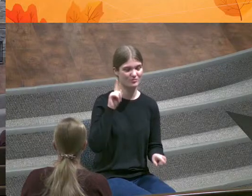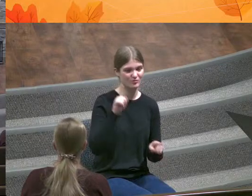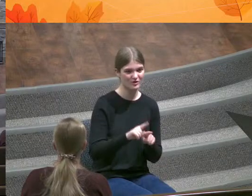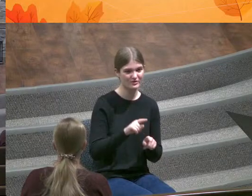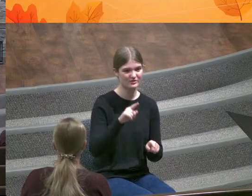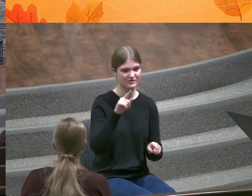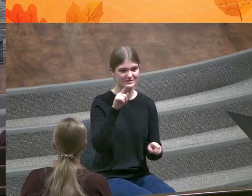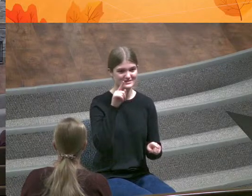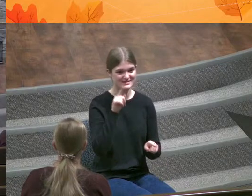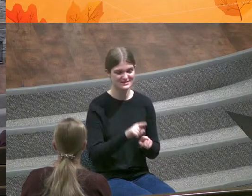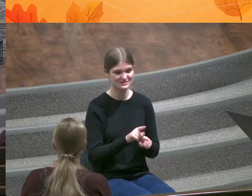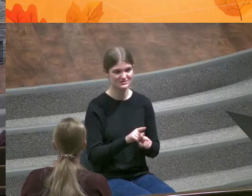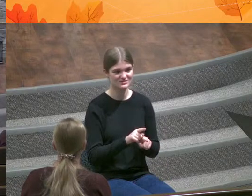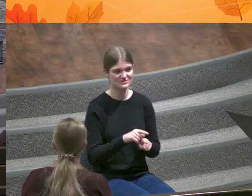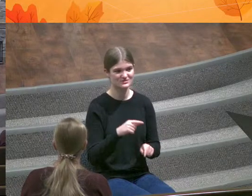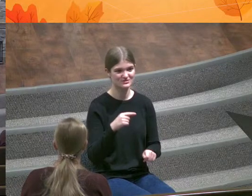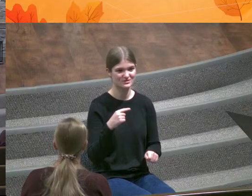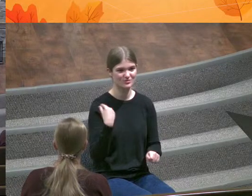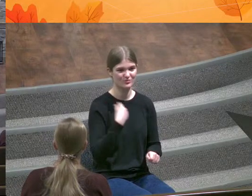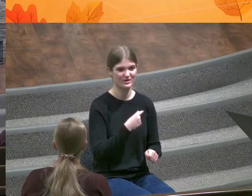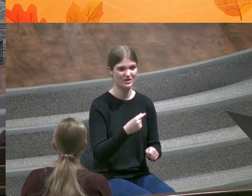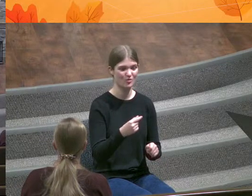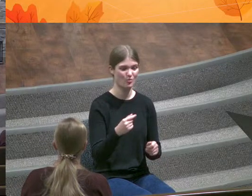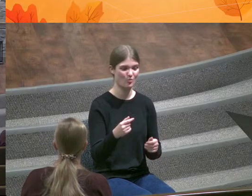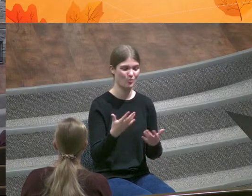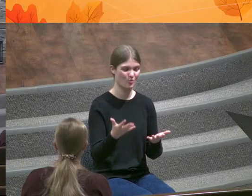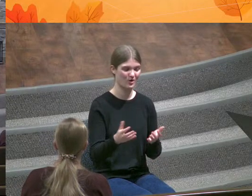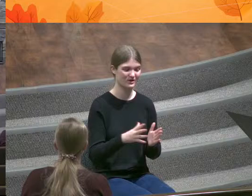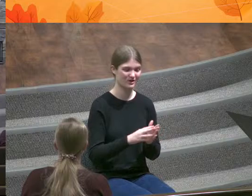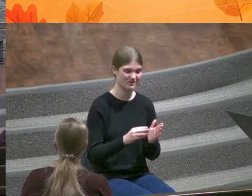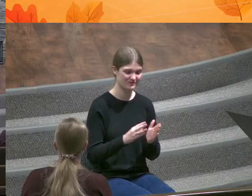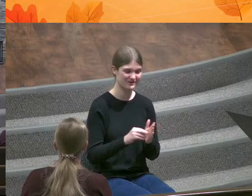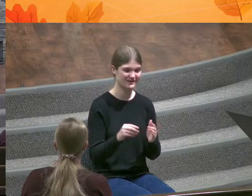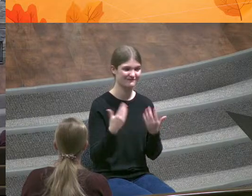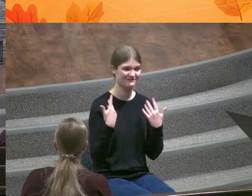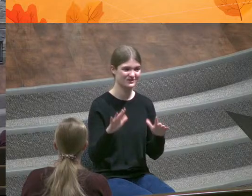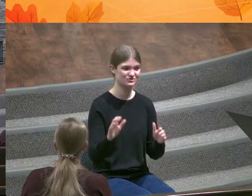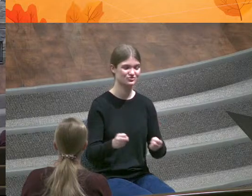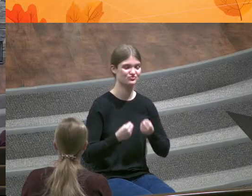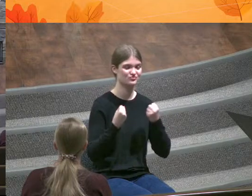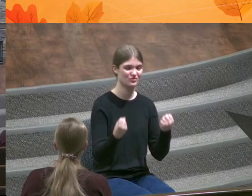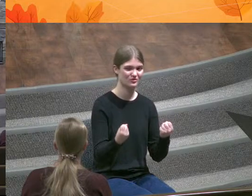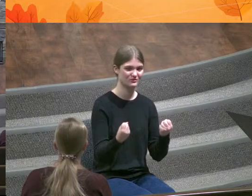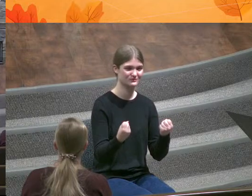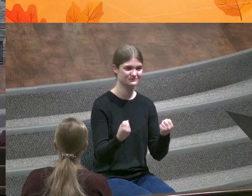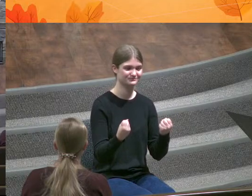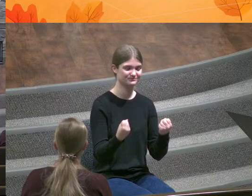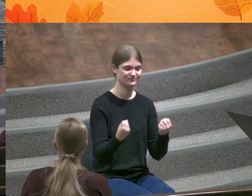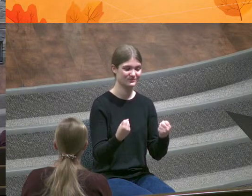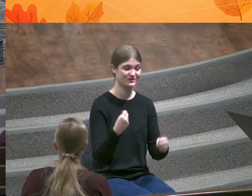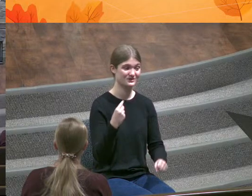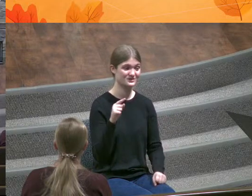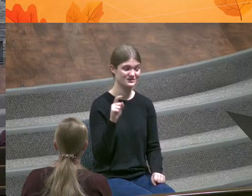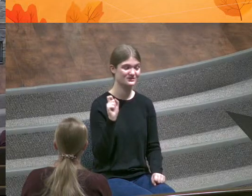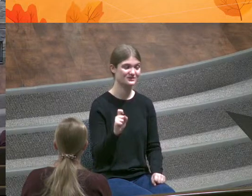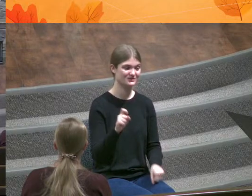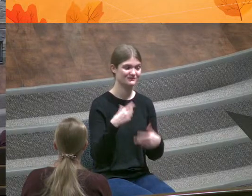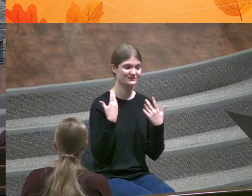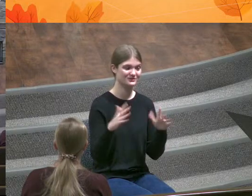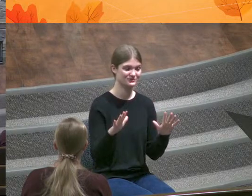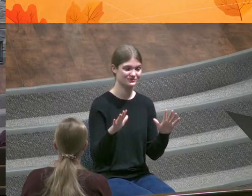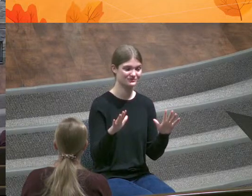grow spiritual riches that people want to emulate and finish strong? Because you got to finish.